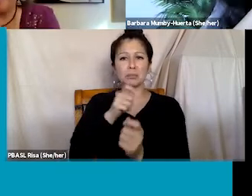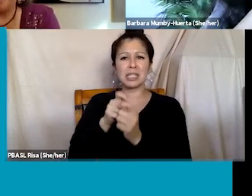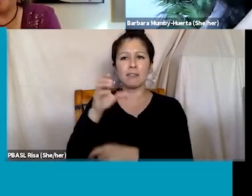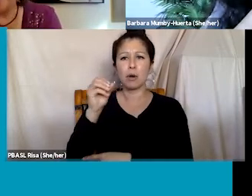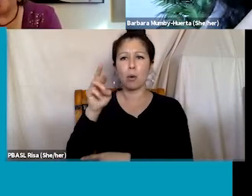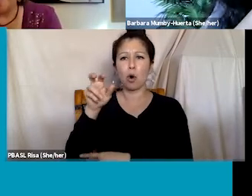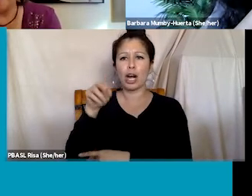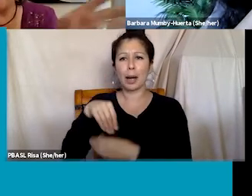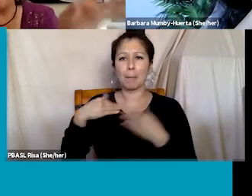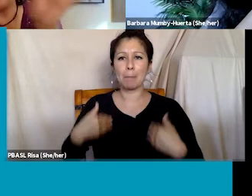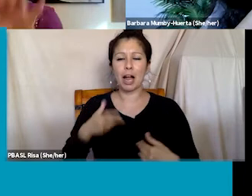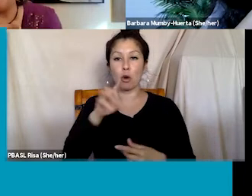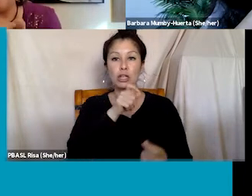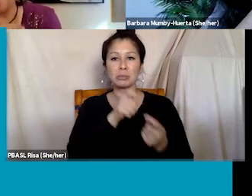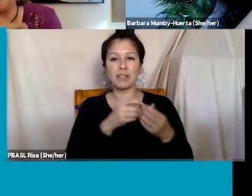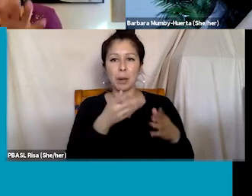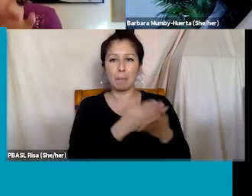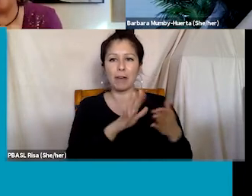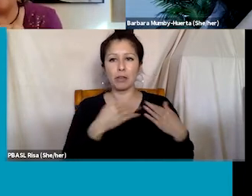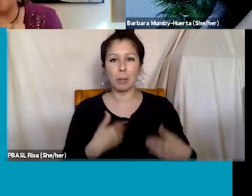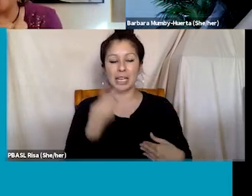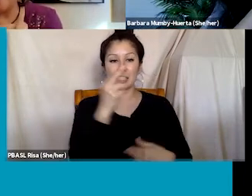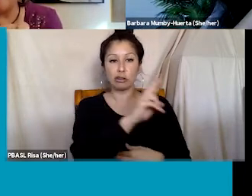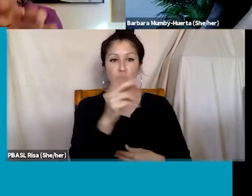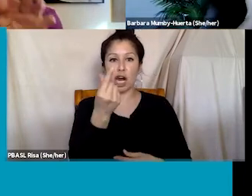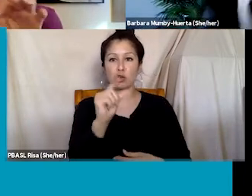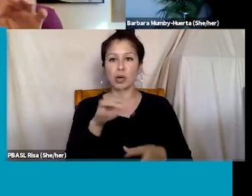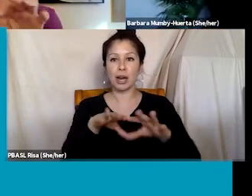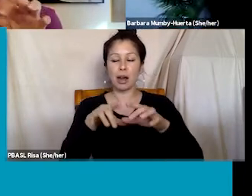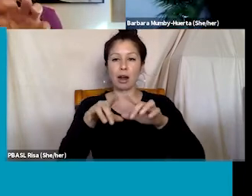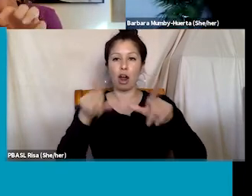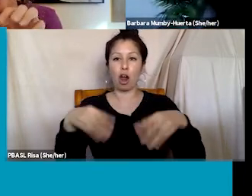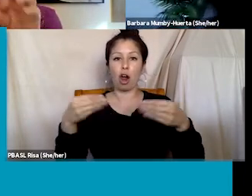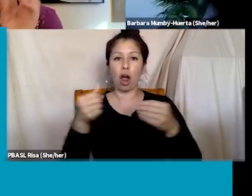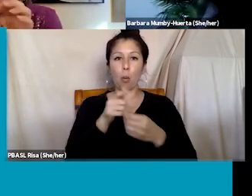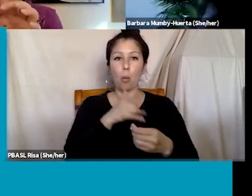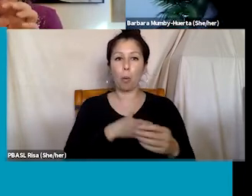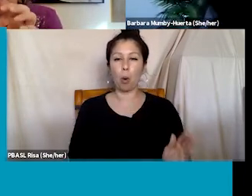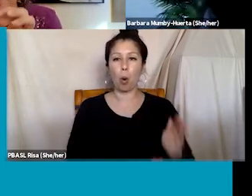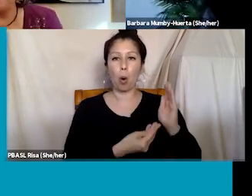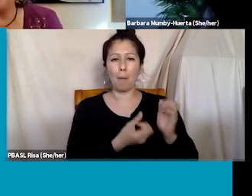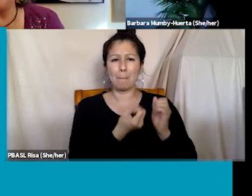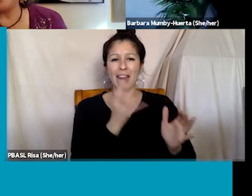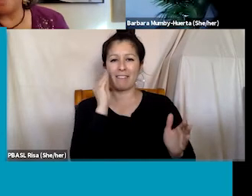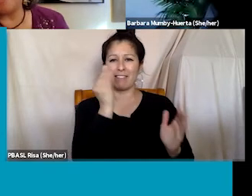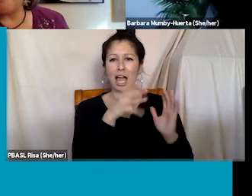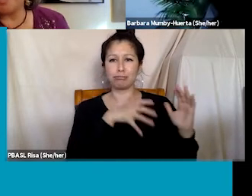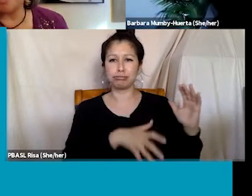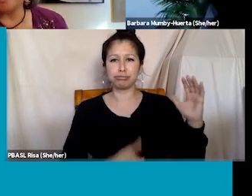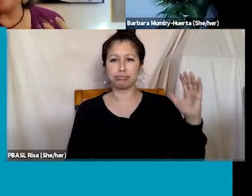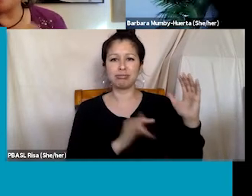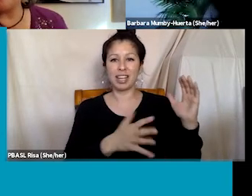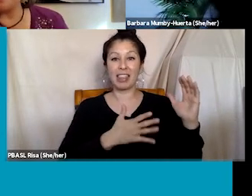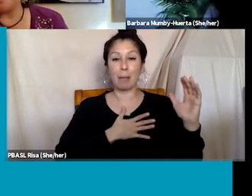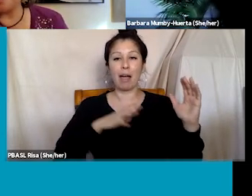people make flashcards. So what you're seeing on the right is a green flashcard with a woman holding tons of flowers. That's my